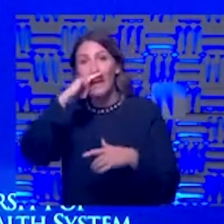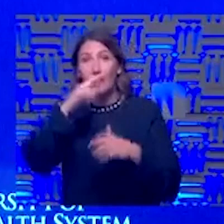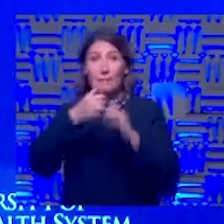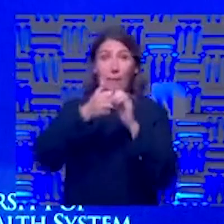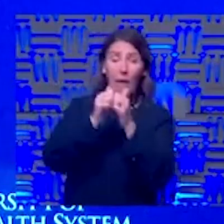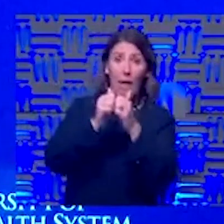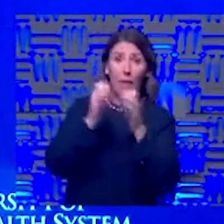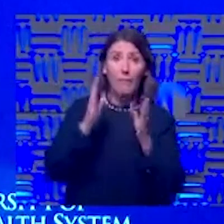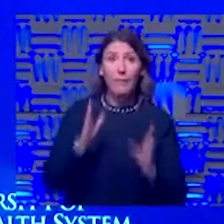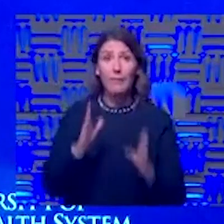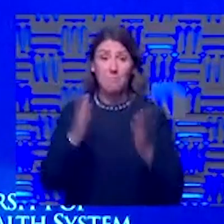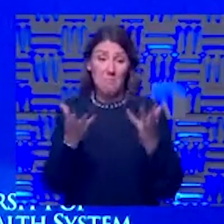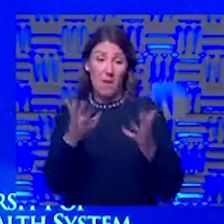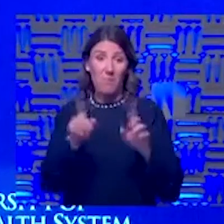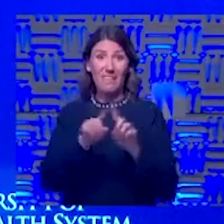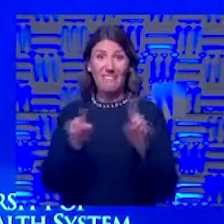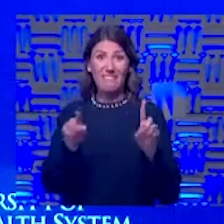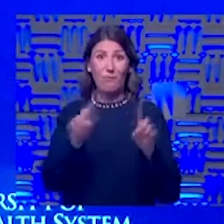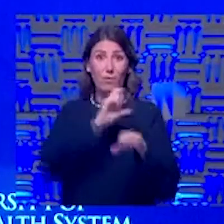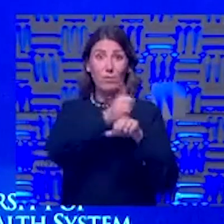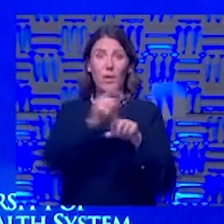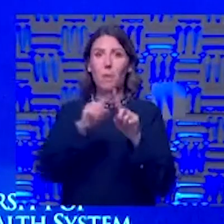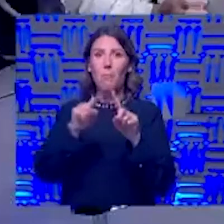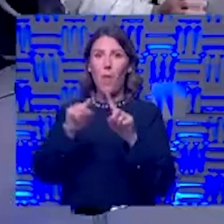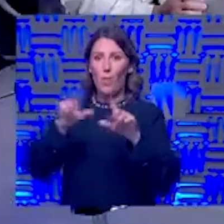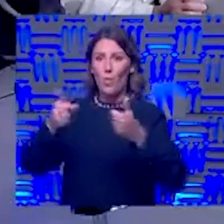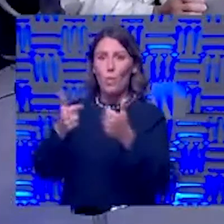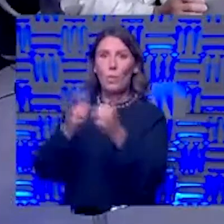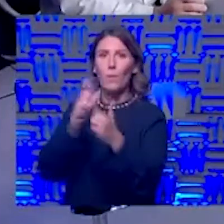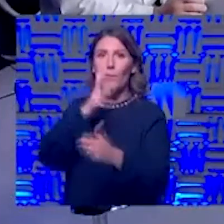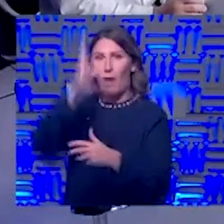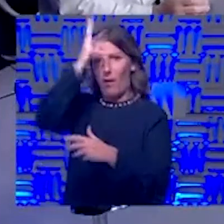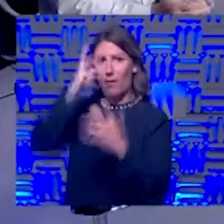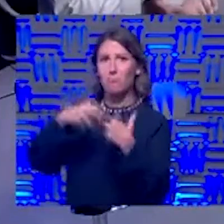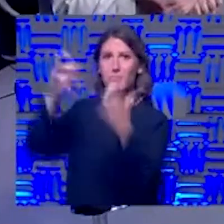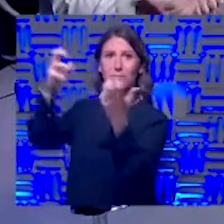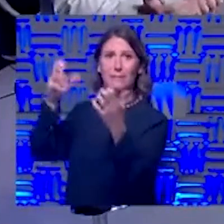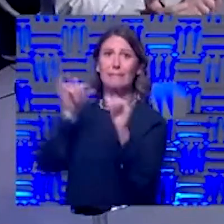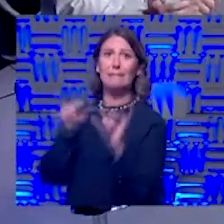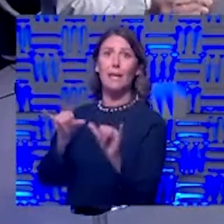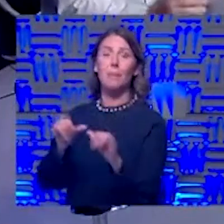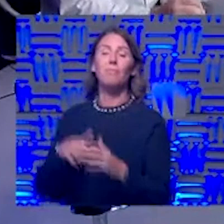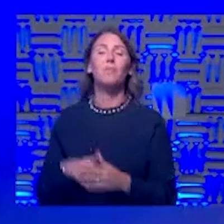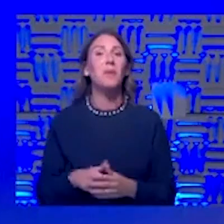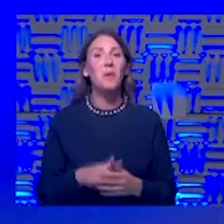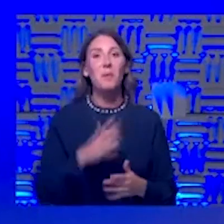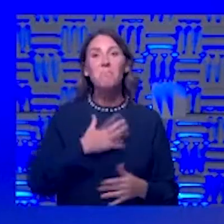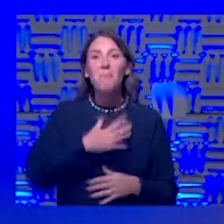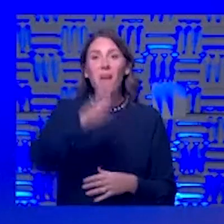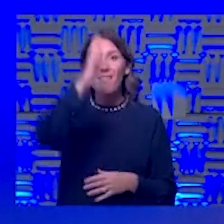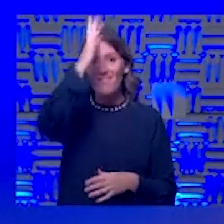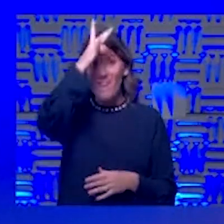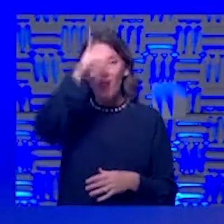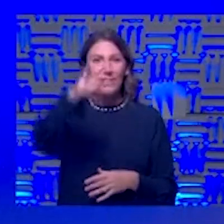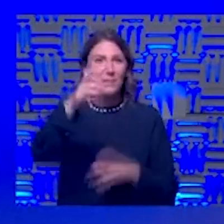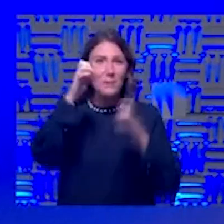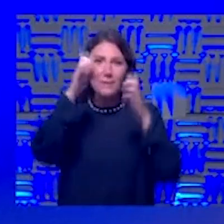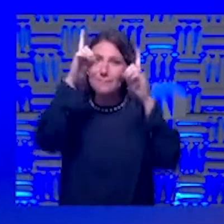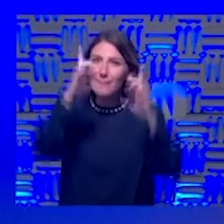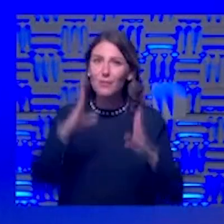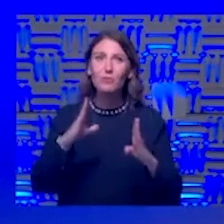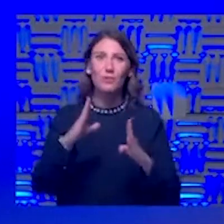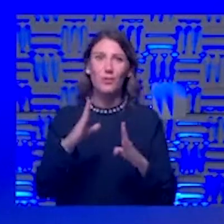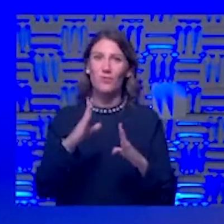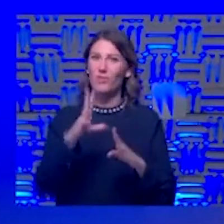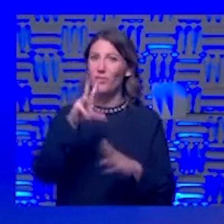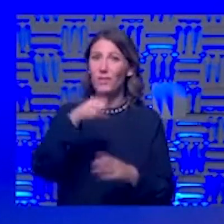different, but the groupings around that. Yeah, you know, my father was an educator for, 50 years and did a lot of good stuff and helped a lot of people. You